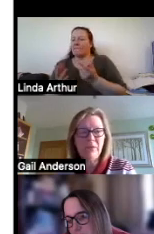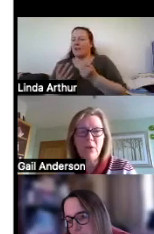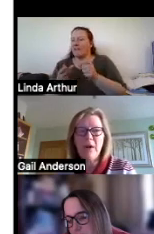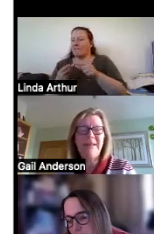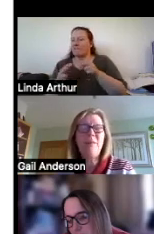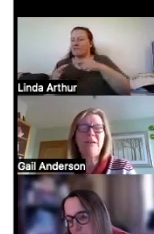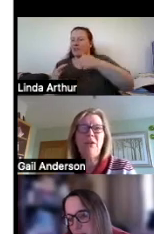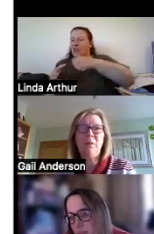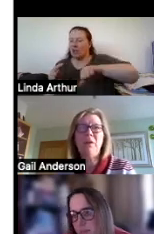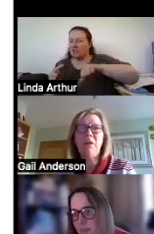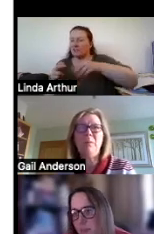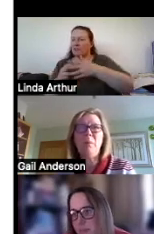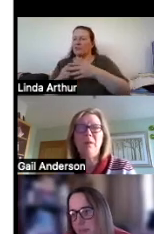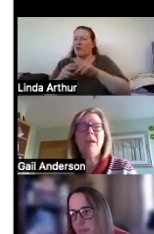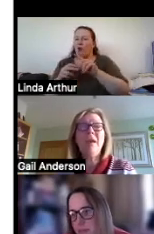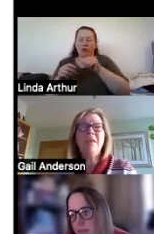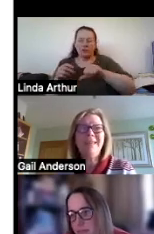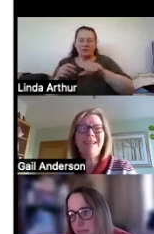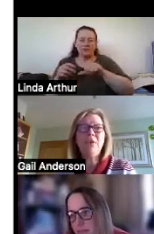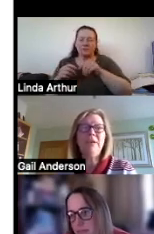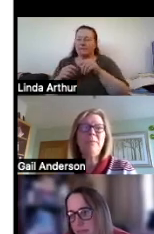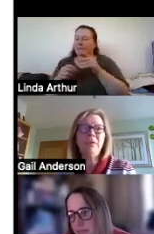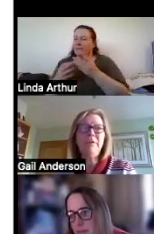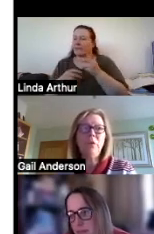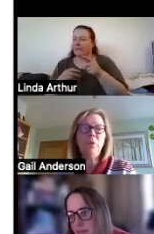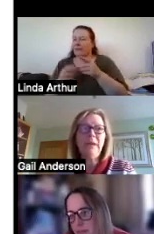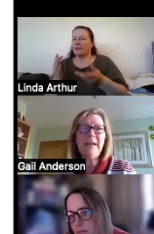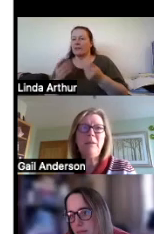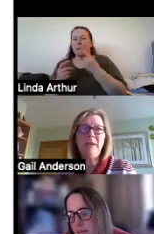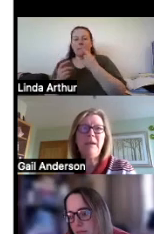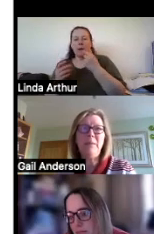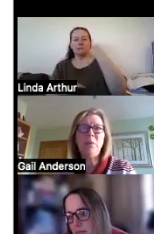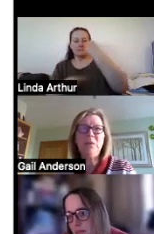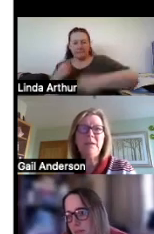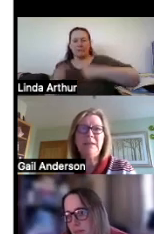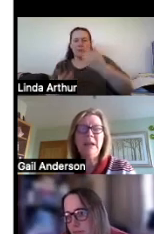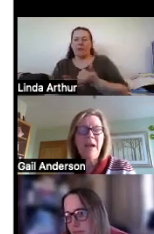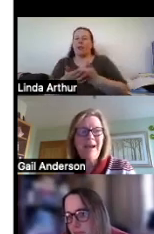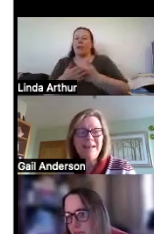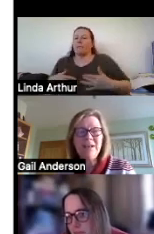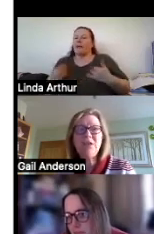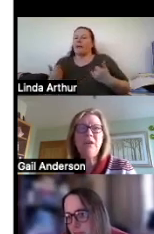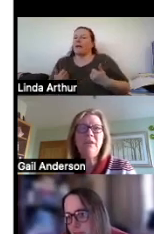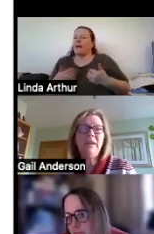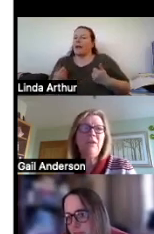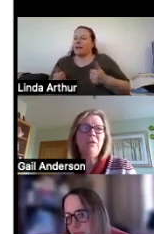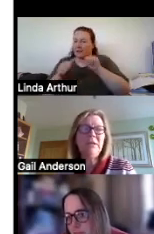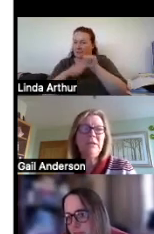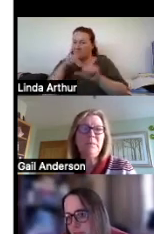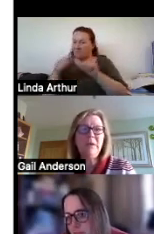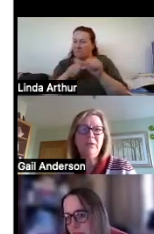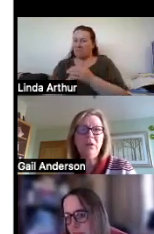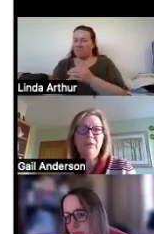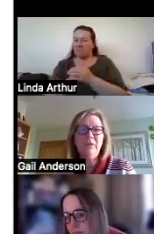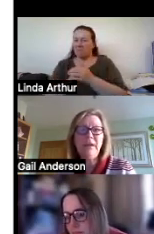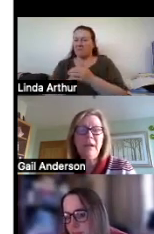had a card in the episiotomy following birth, that increased blood flow will help the healing process, and in turn that increases the